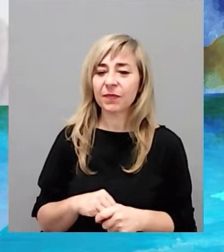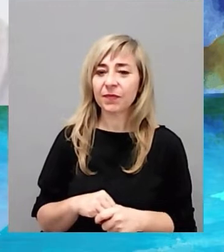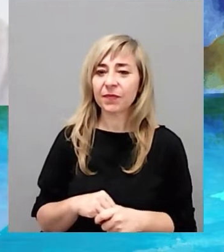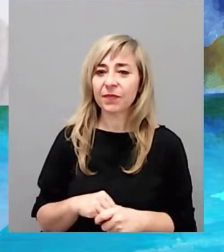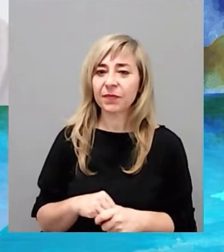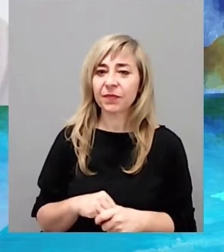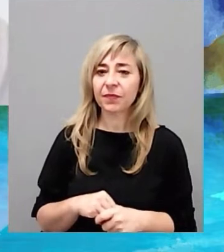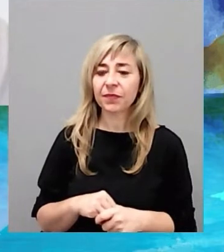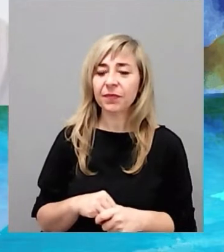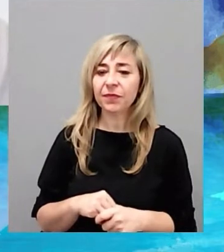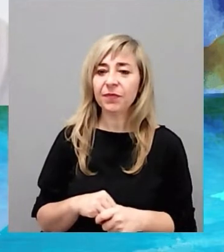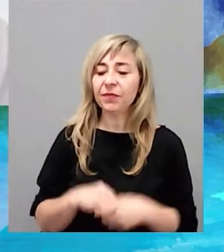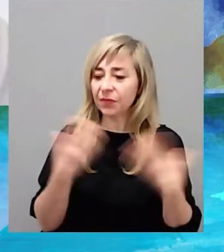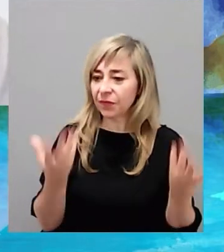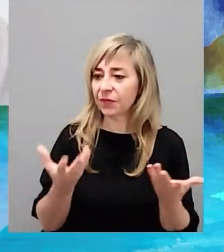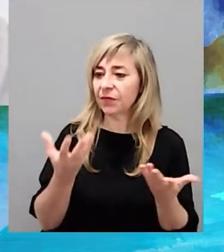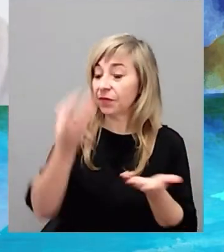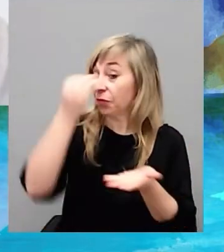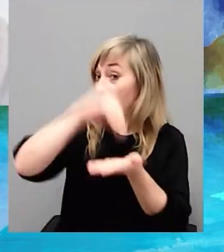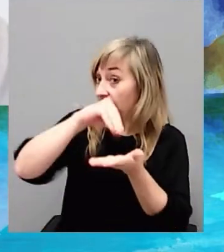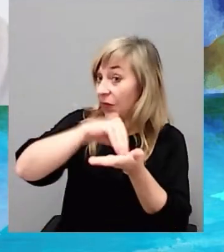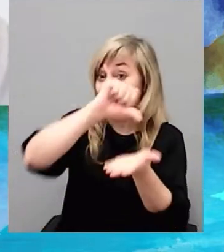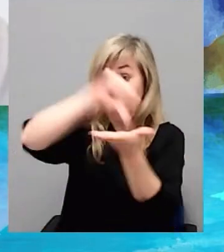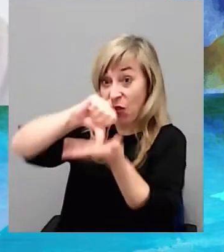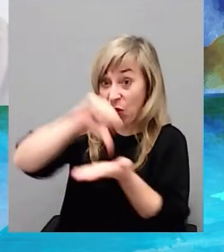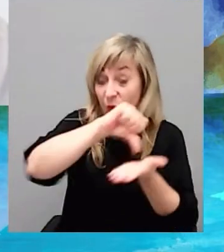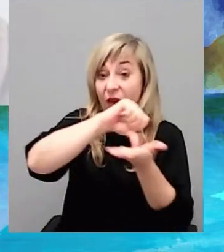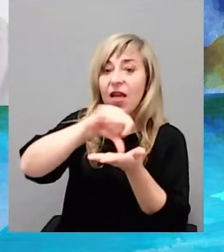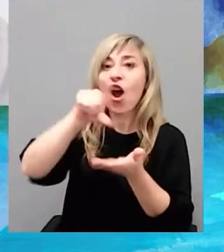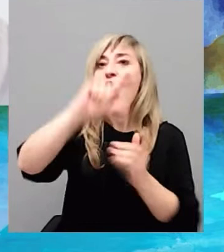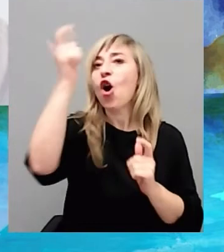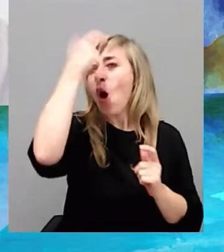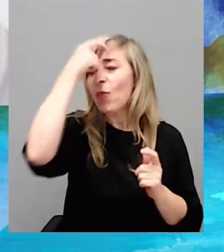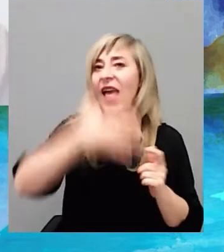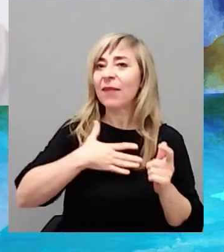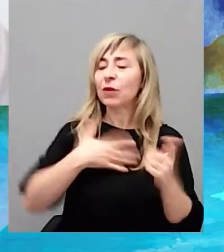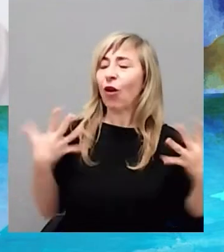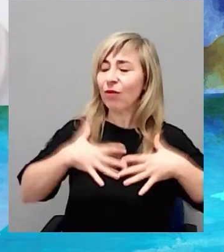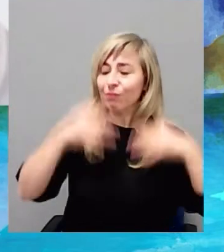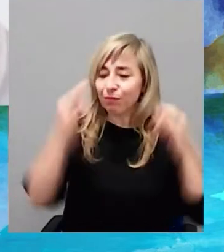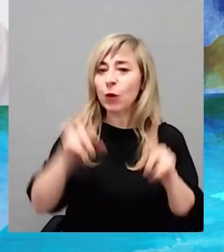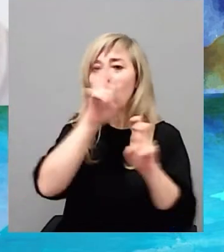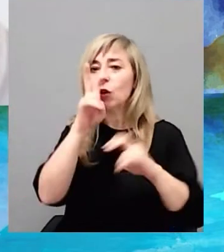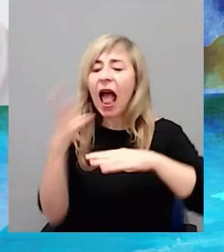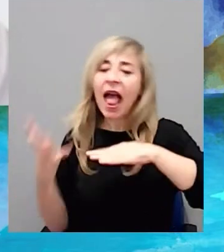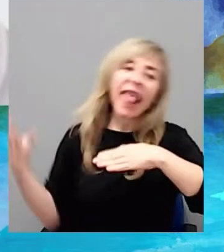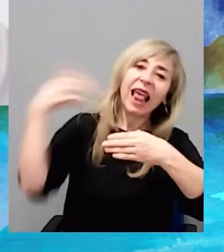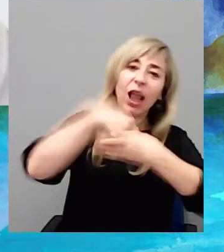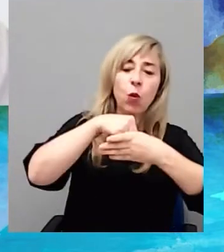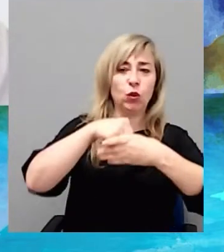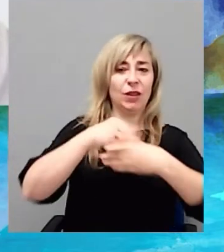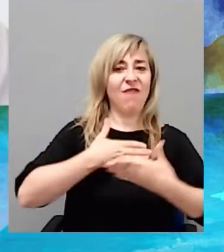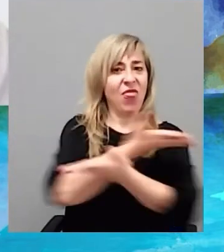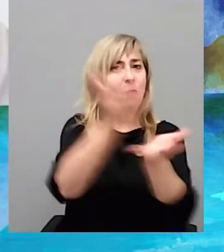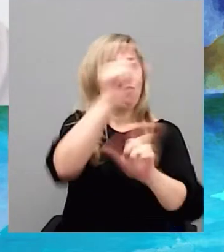population. What we will do in this roundtable is to initially highlight 4 different aspects and services